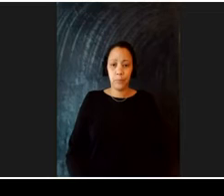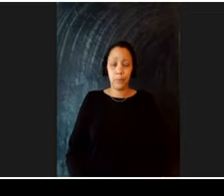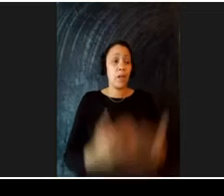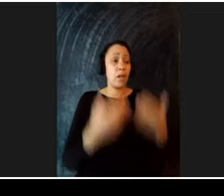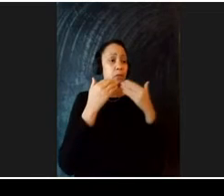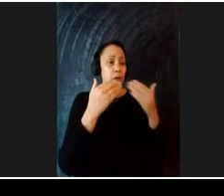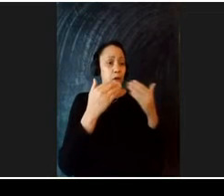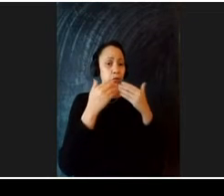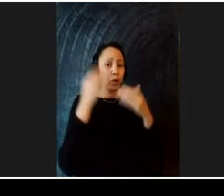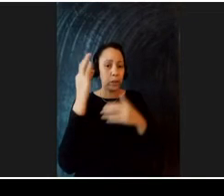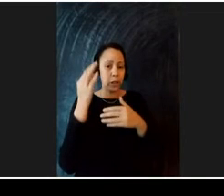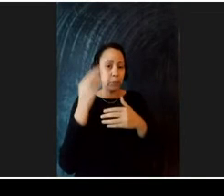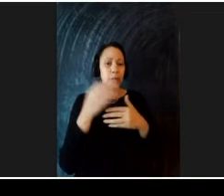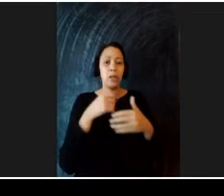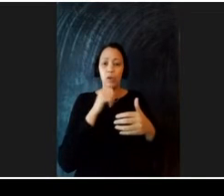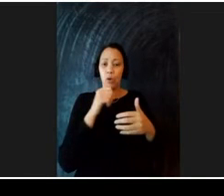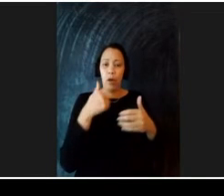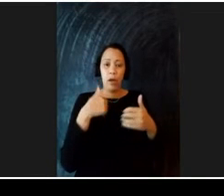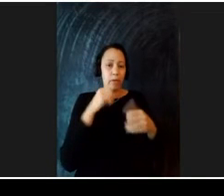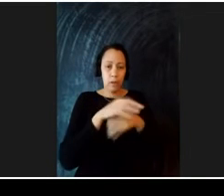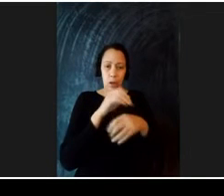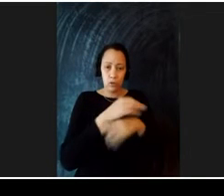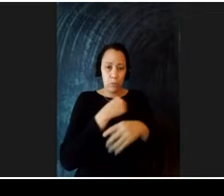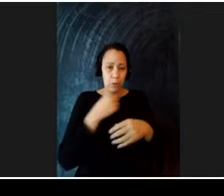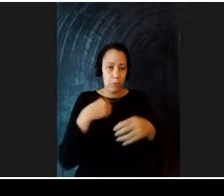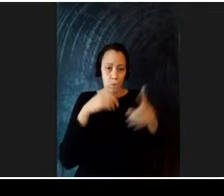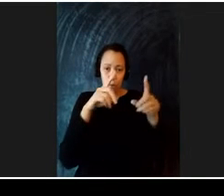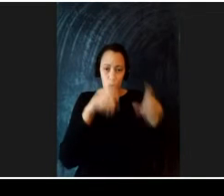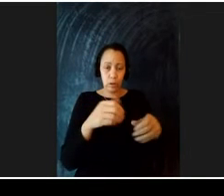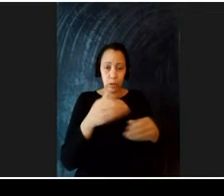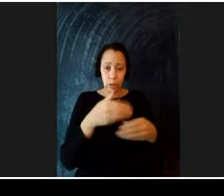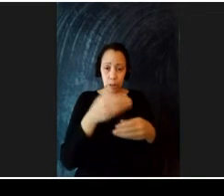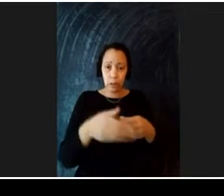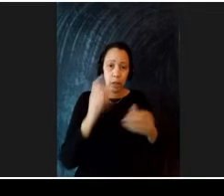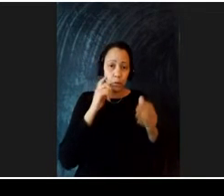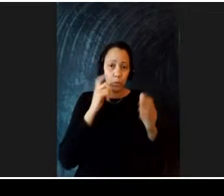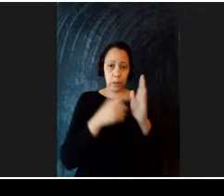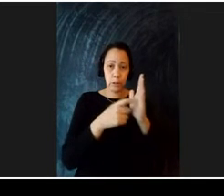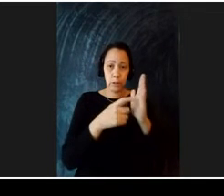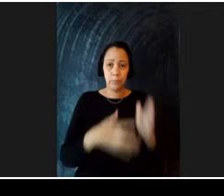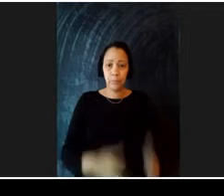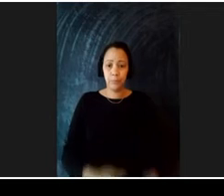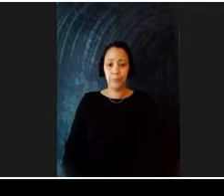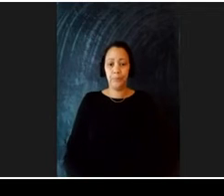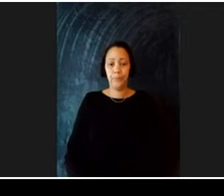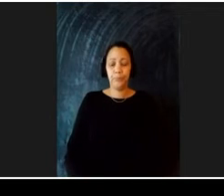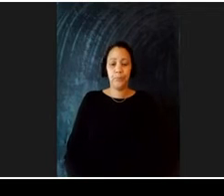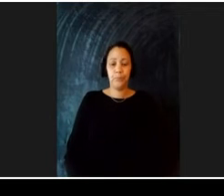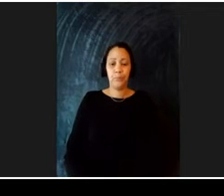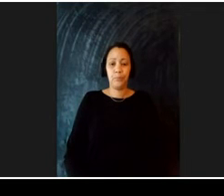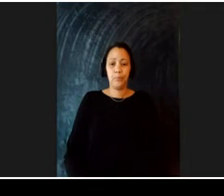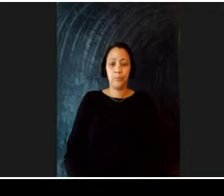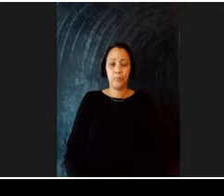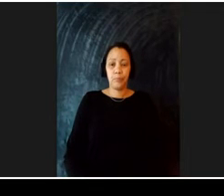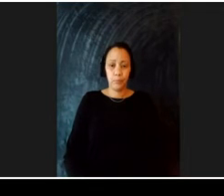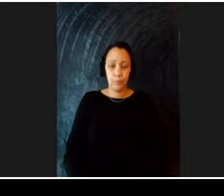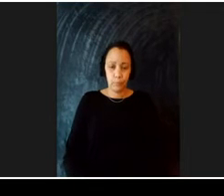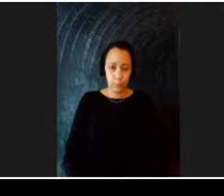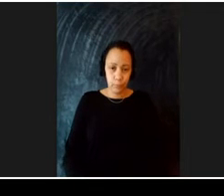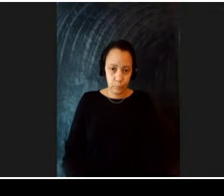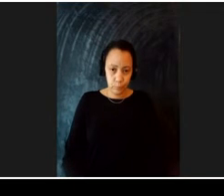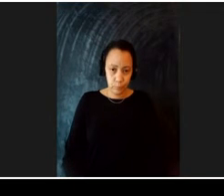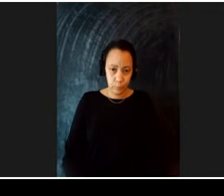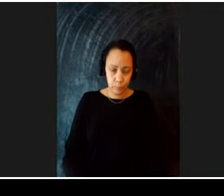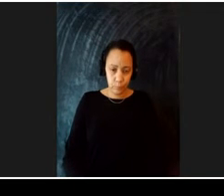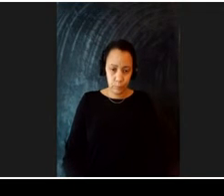May good afternoon chair Rosenthal chair Riders members and staff of the city council my name is quader kohes and I am the policy manager at